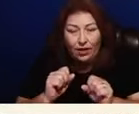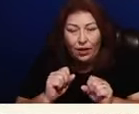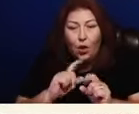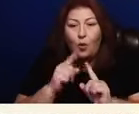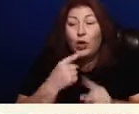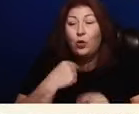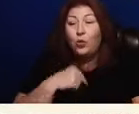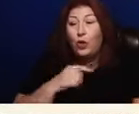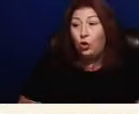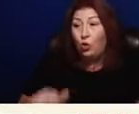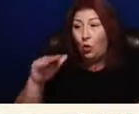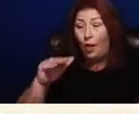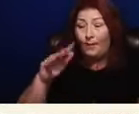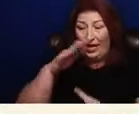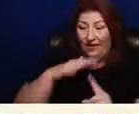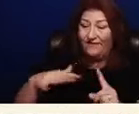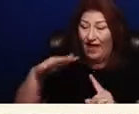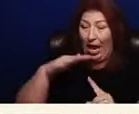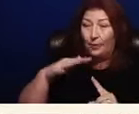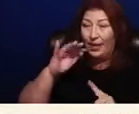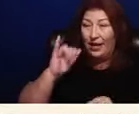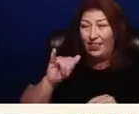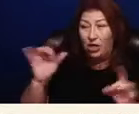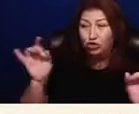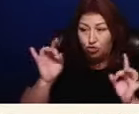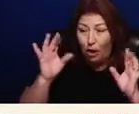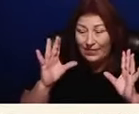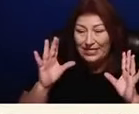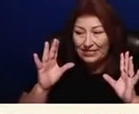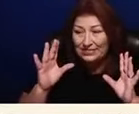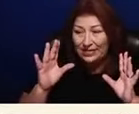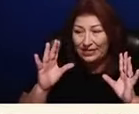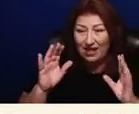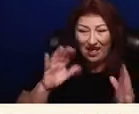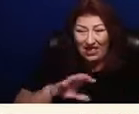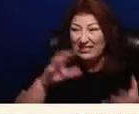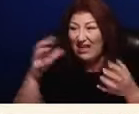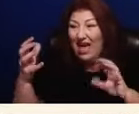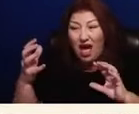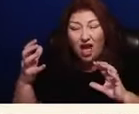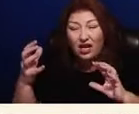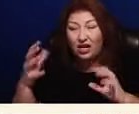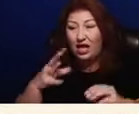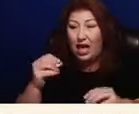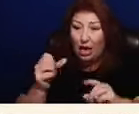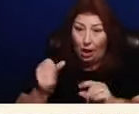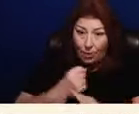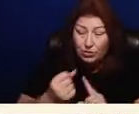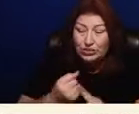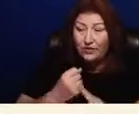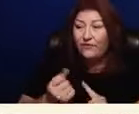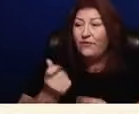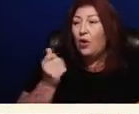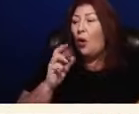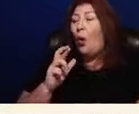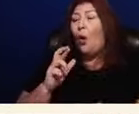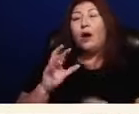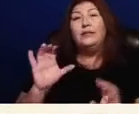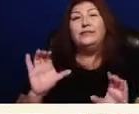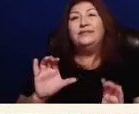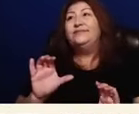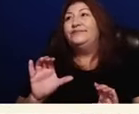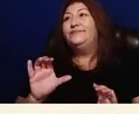up in an environment that is traumatizing, or that is chaotic, or that is abusive, or that does